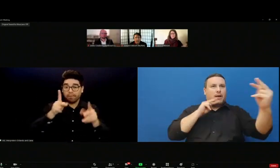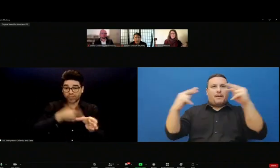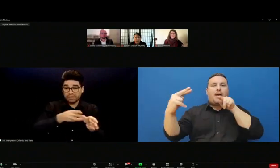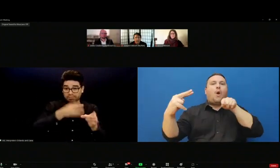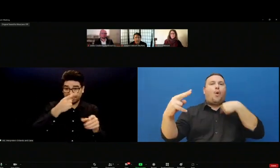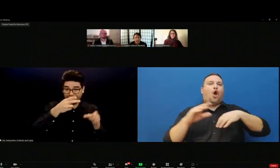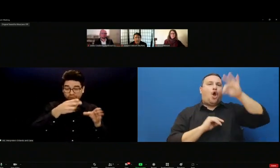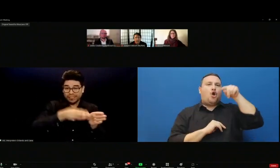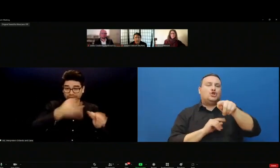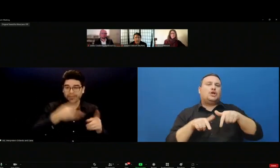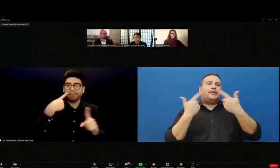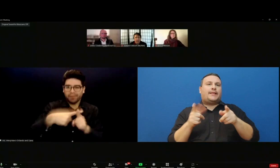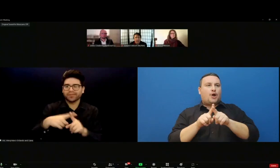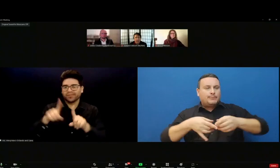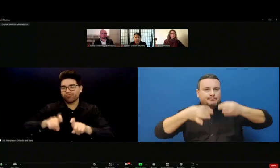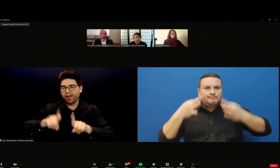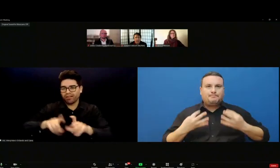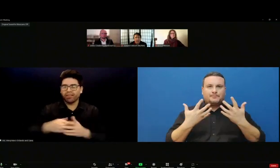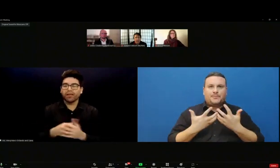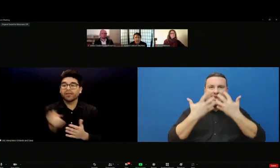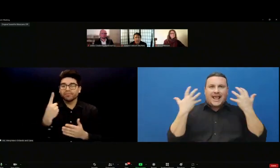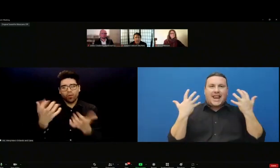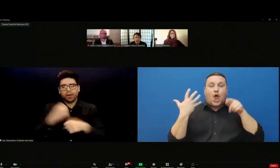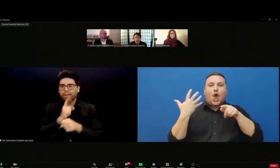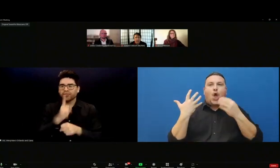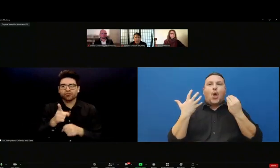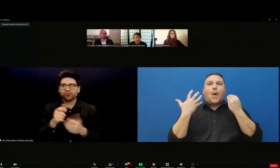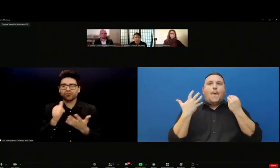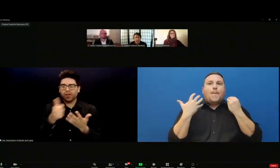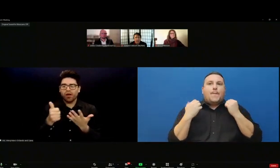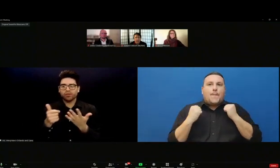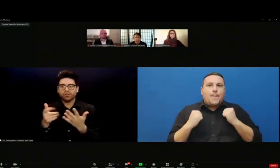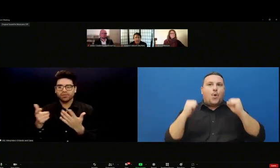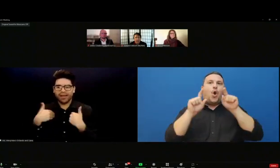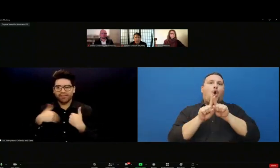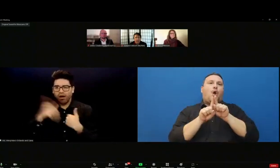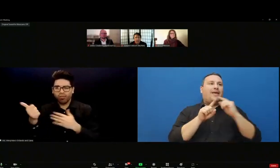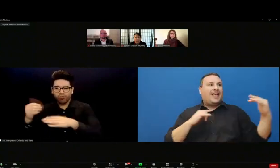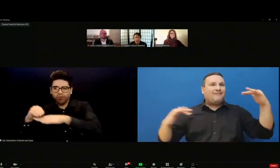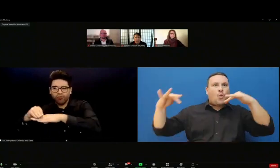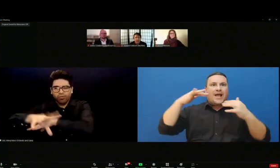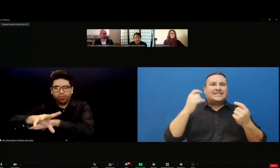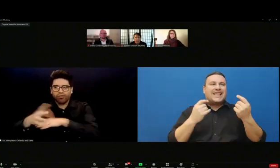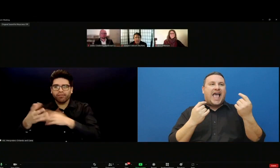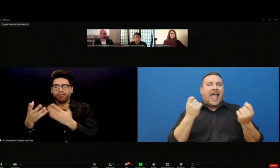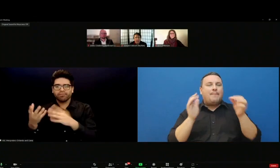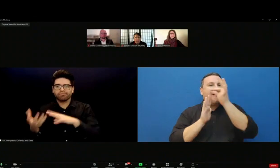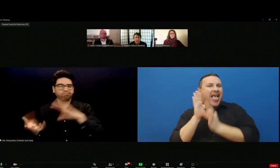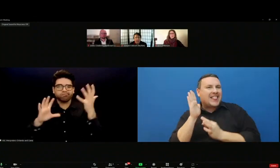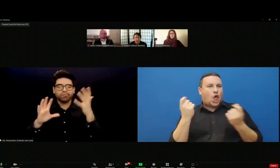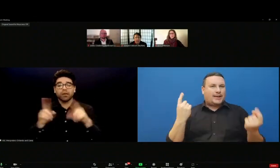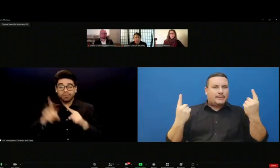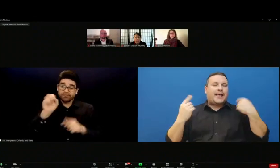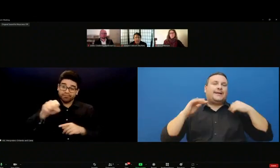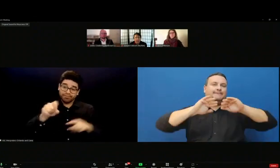that I'm attaining are not driven by some possible confounding factors. However, variability definitely is